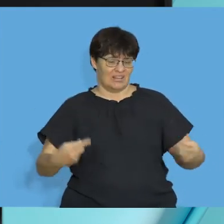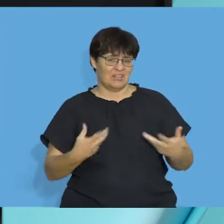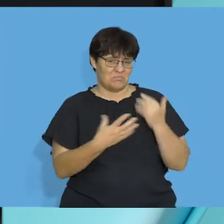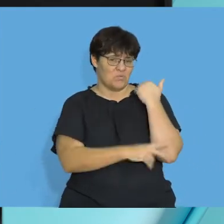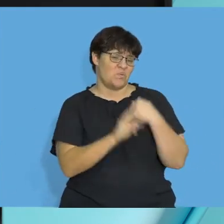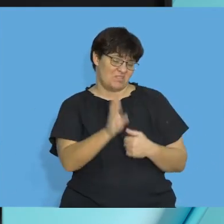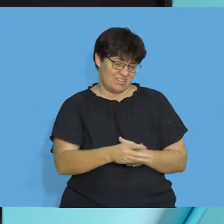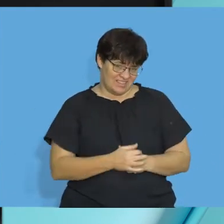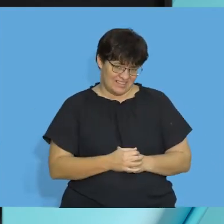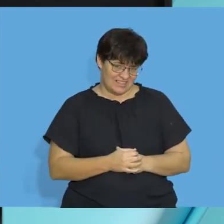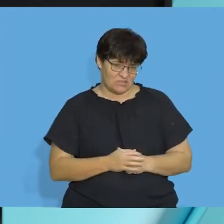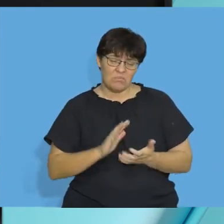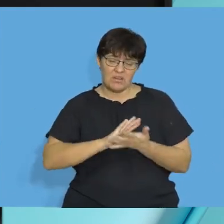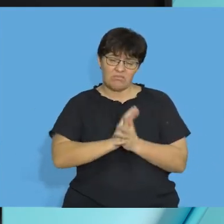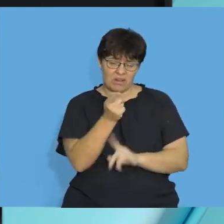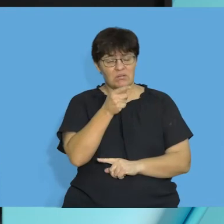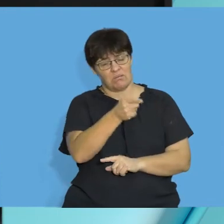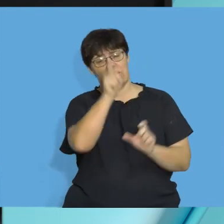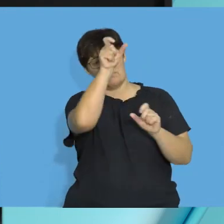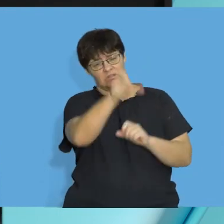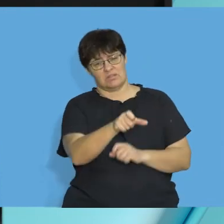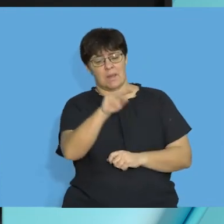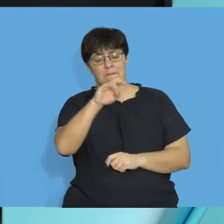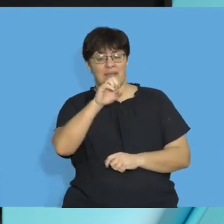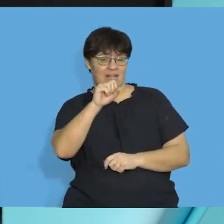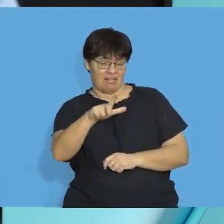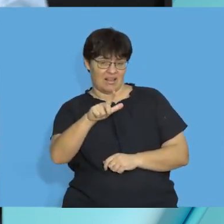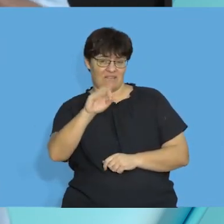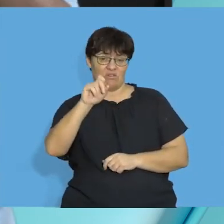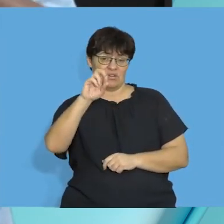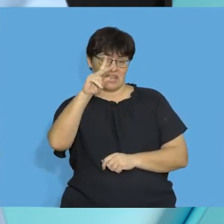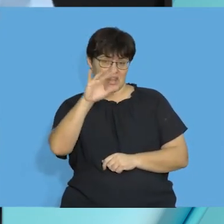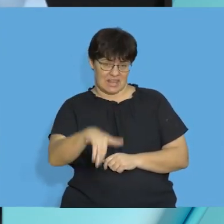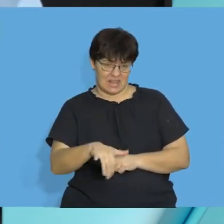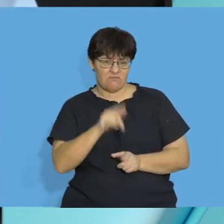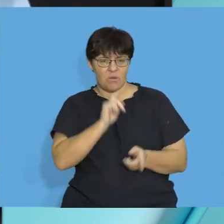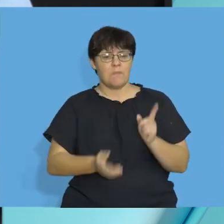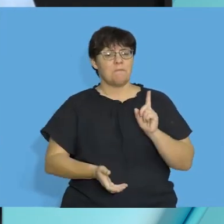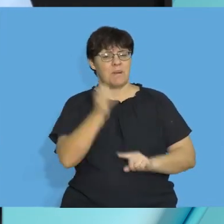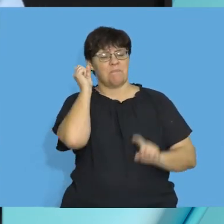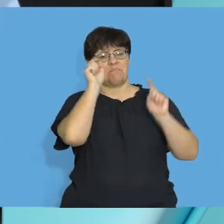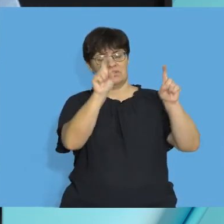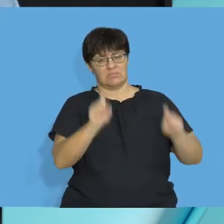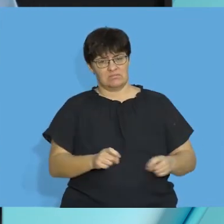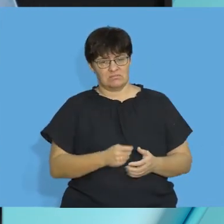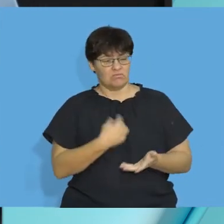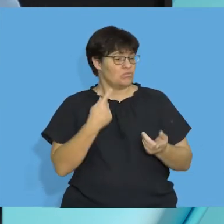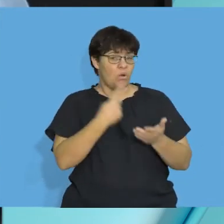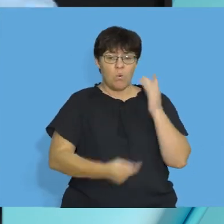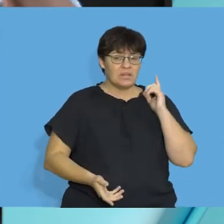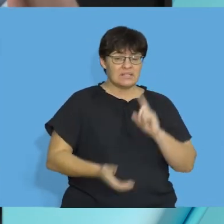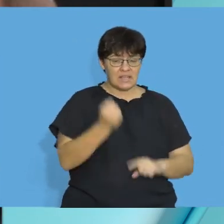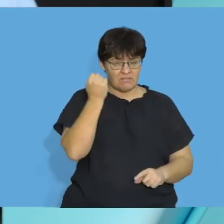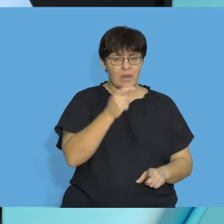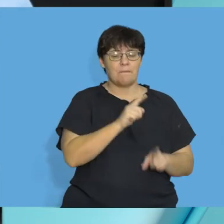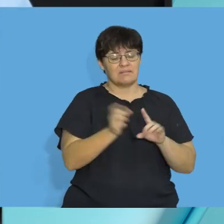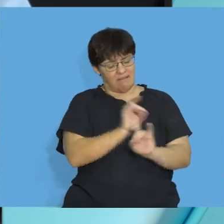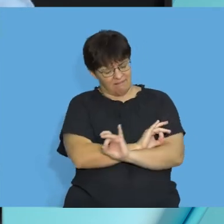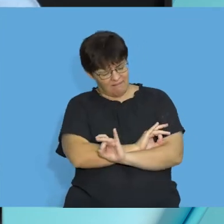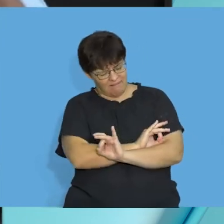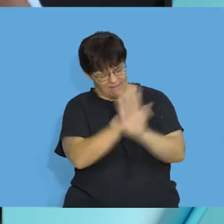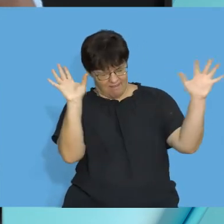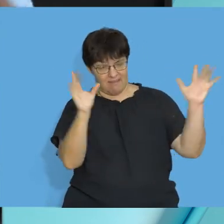we are grateful to a great man, Michael Faraday, for discovering this principle, not just discovering it, making it clear to